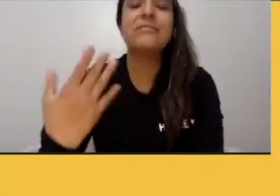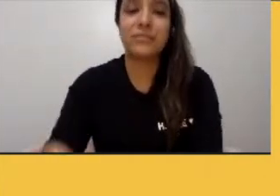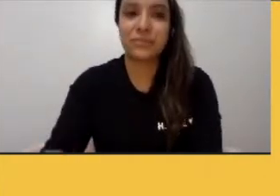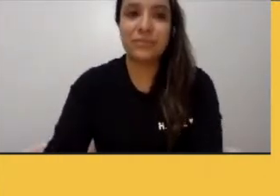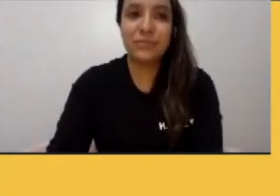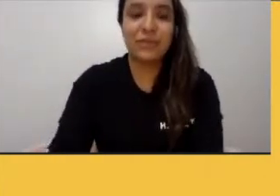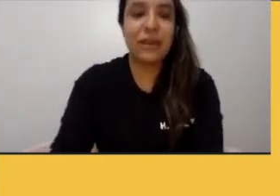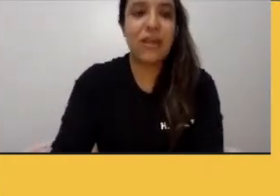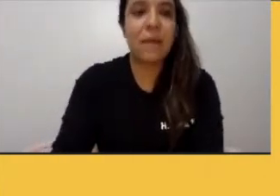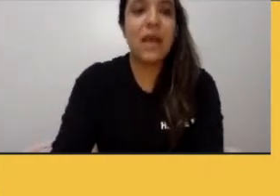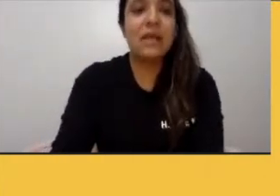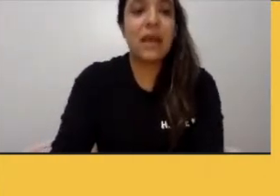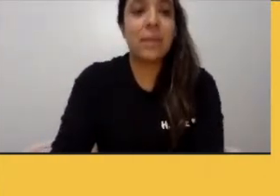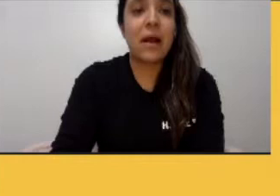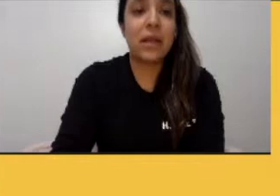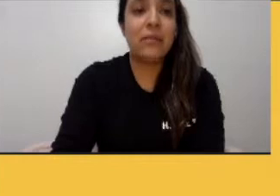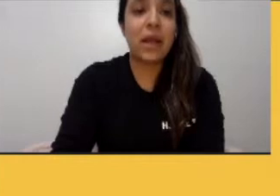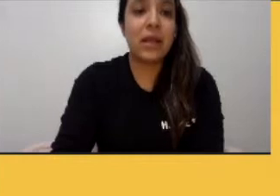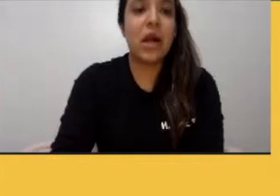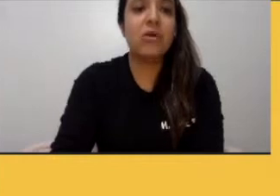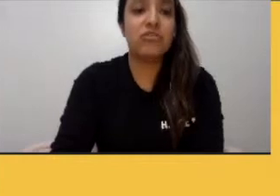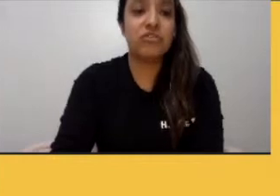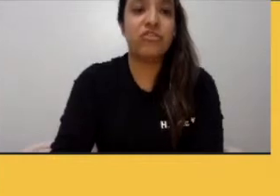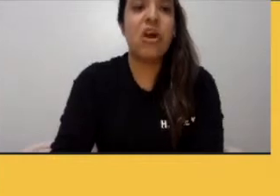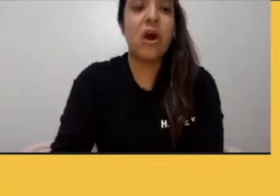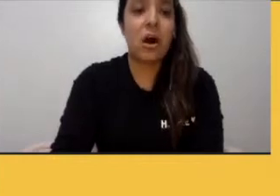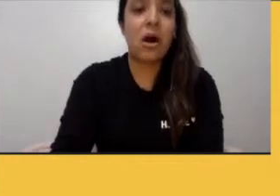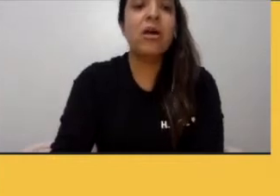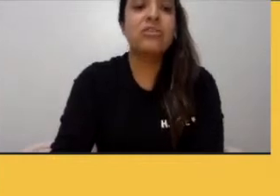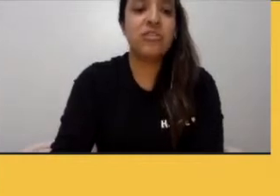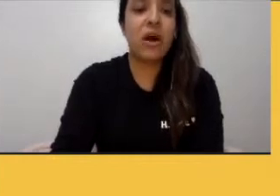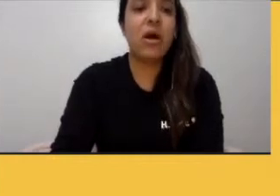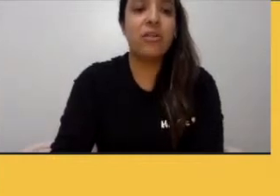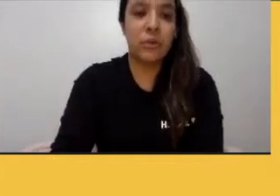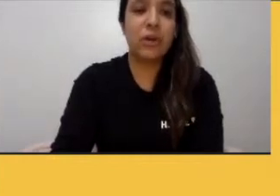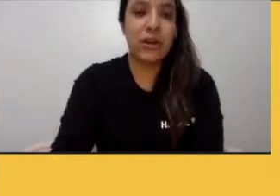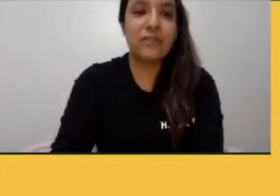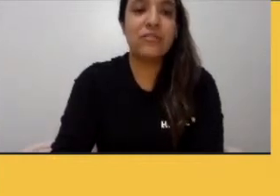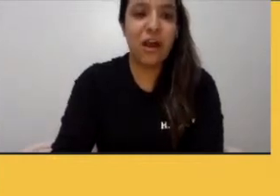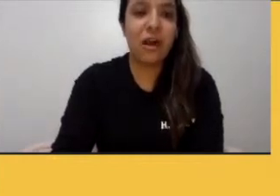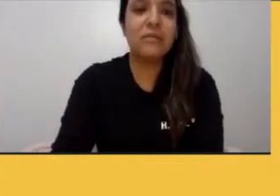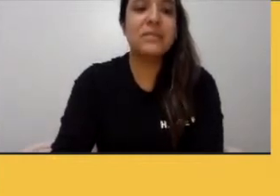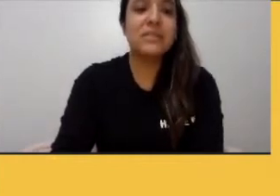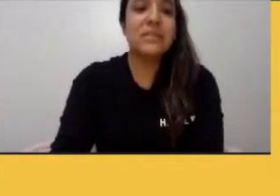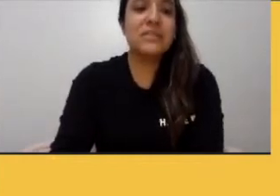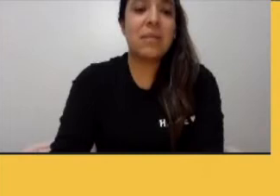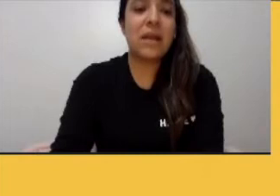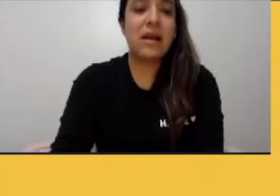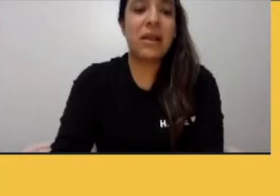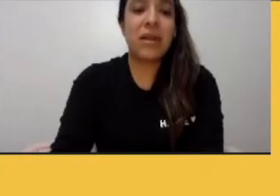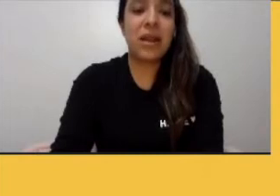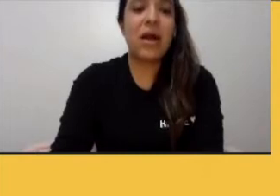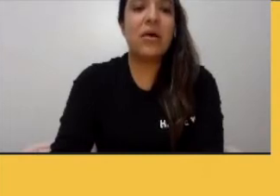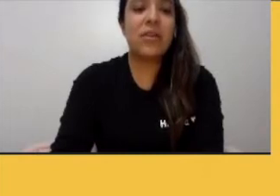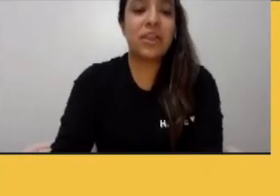says, great job. Tap it out, get ready, go. Sh, all, shawl. The word is shawl. Tap it